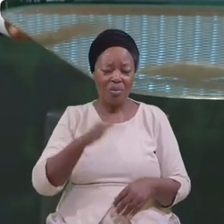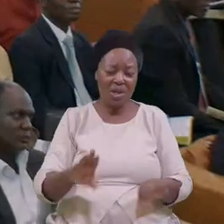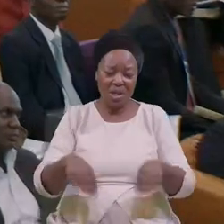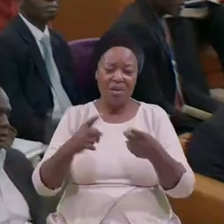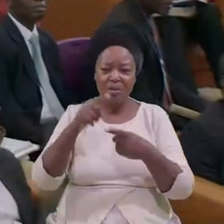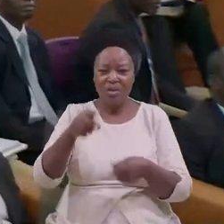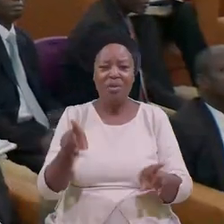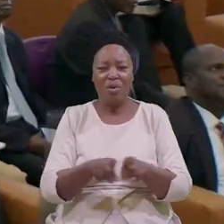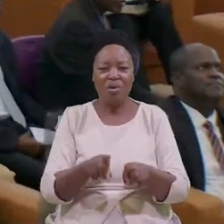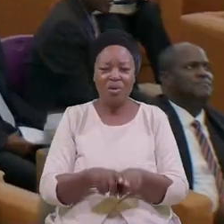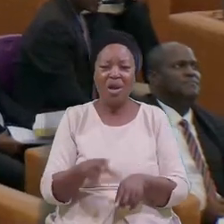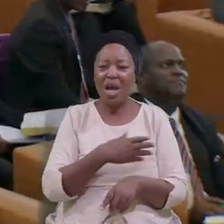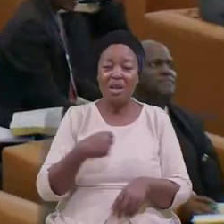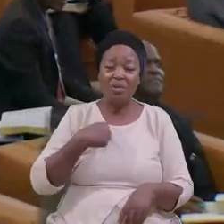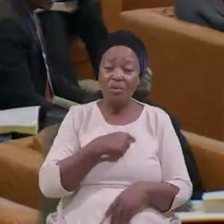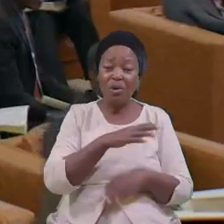thee. And